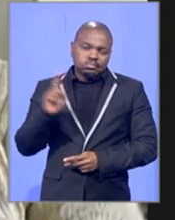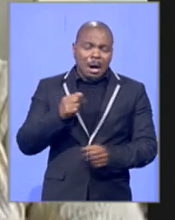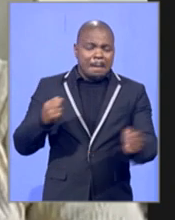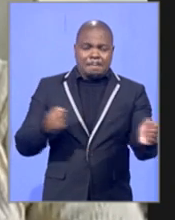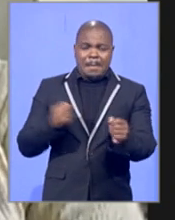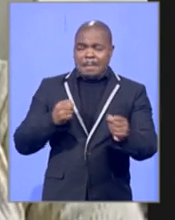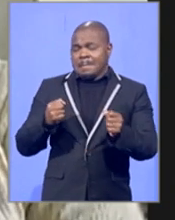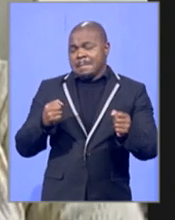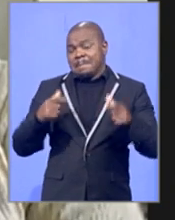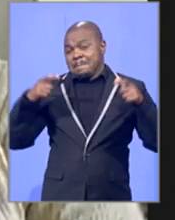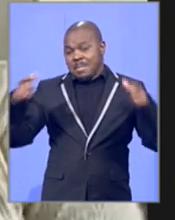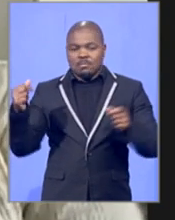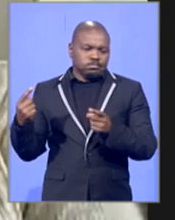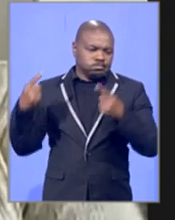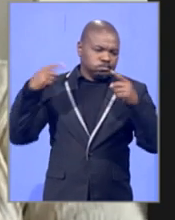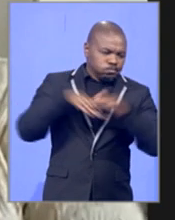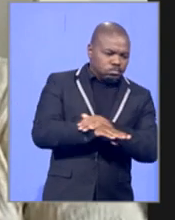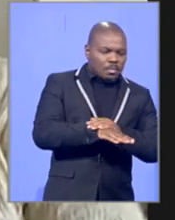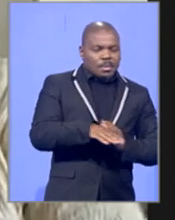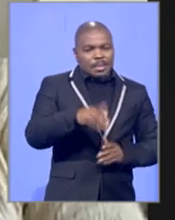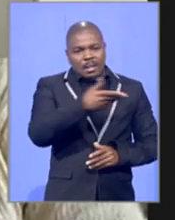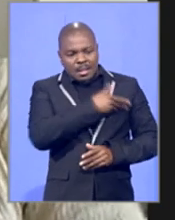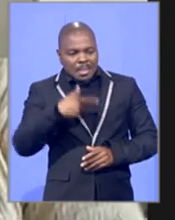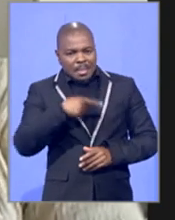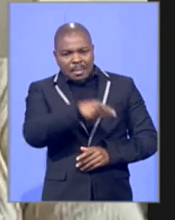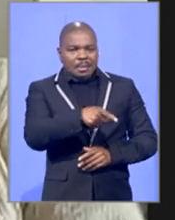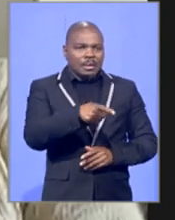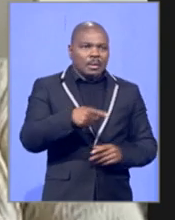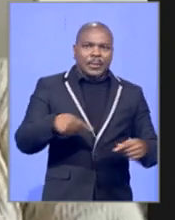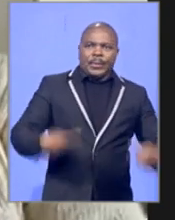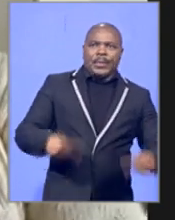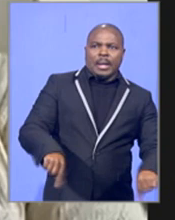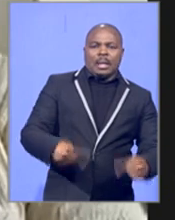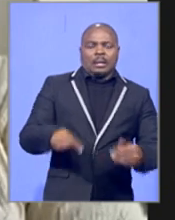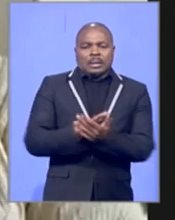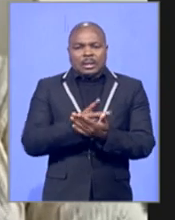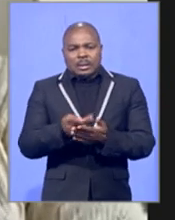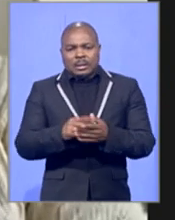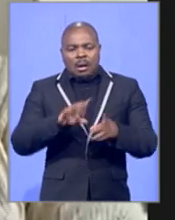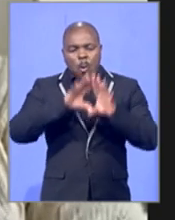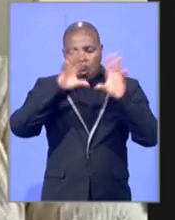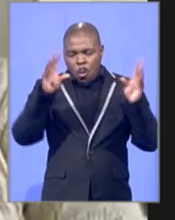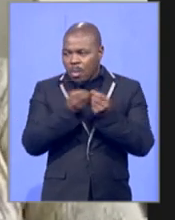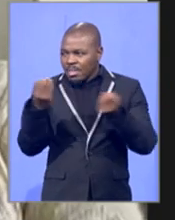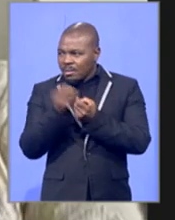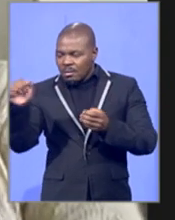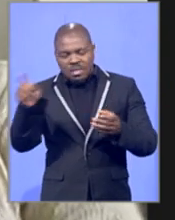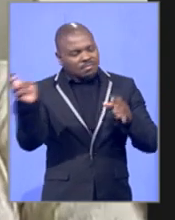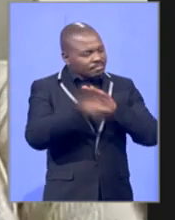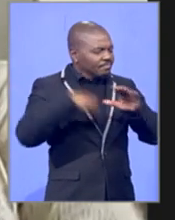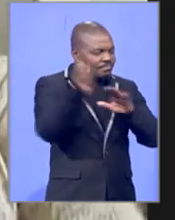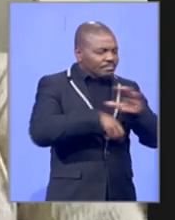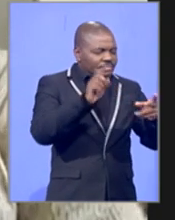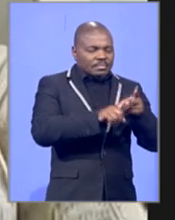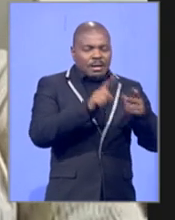guns. I don't know how big the guns were, but the ladies were traumatized. All their belongings were taken. All the seven